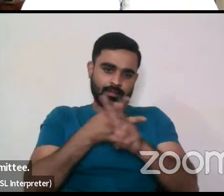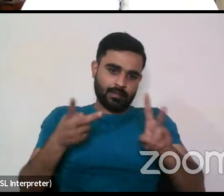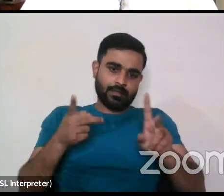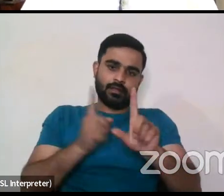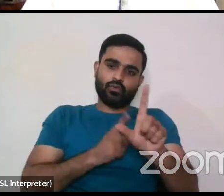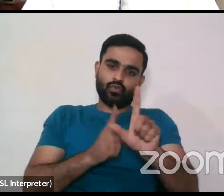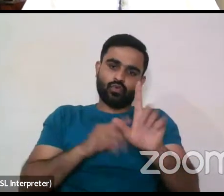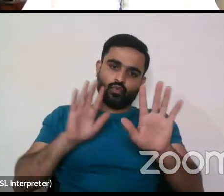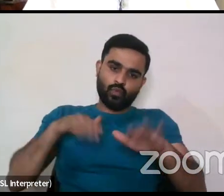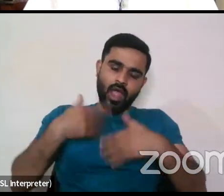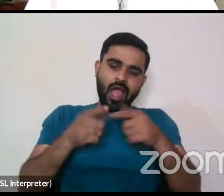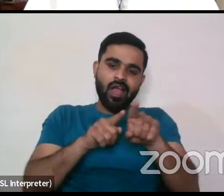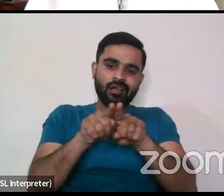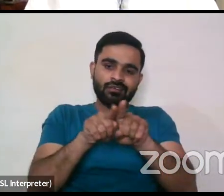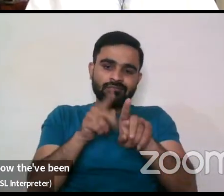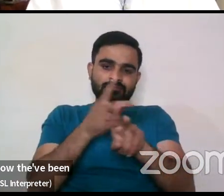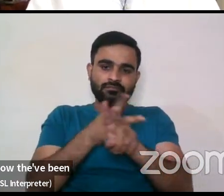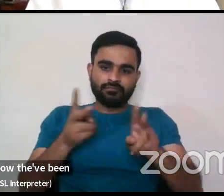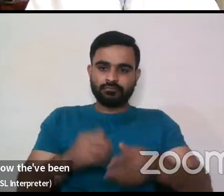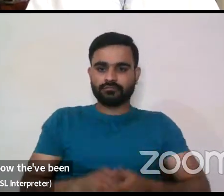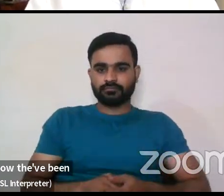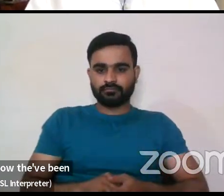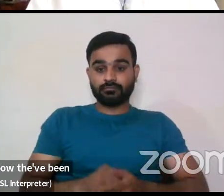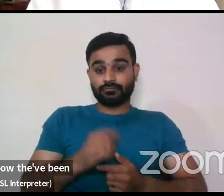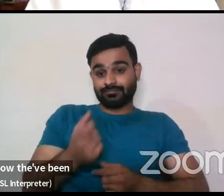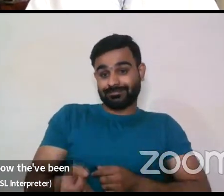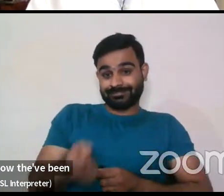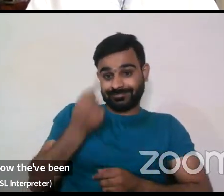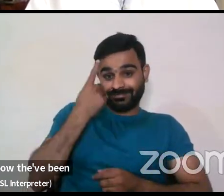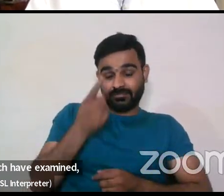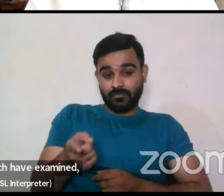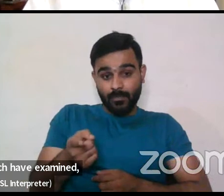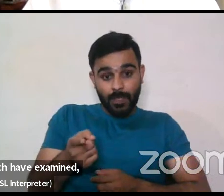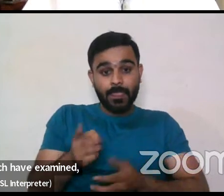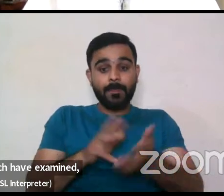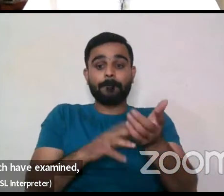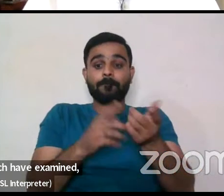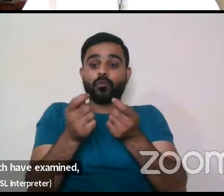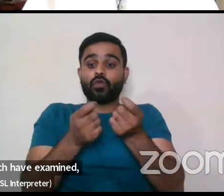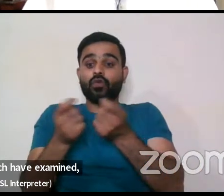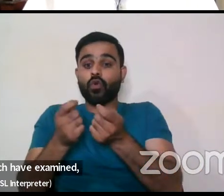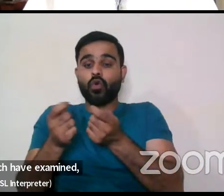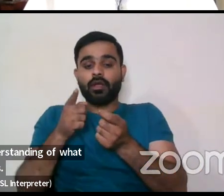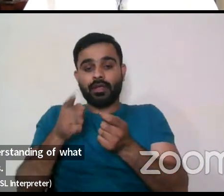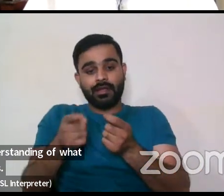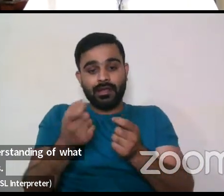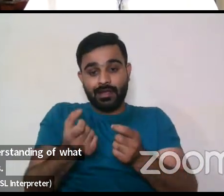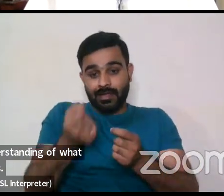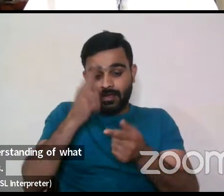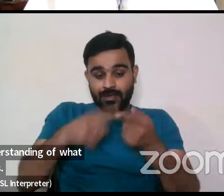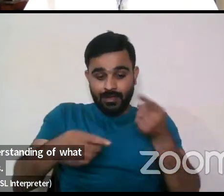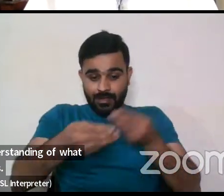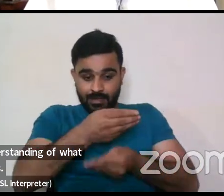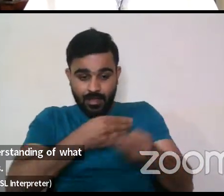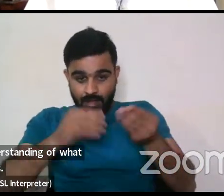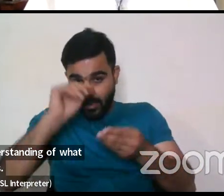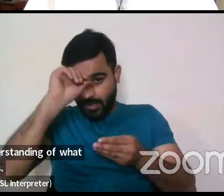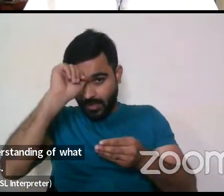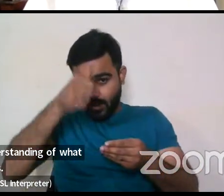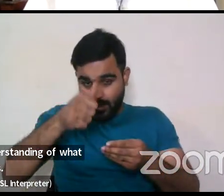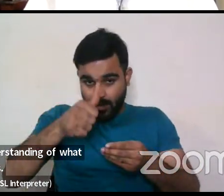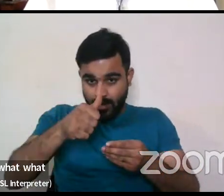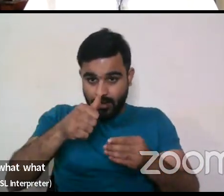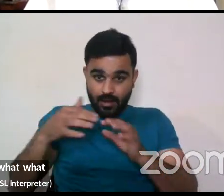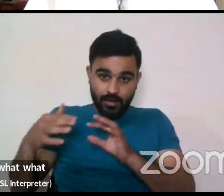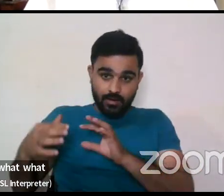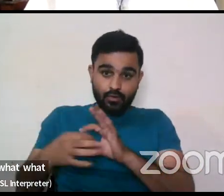which have examined. So I think there was an understanding of what monopoly control was. There was an understanding of what India's economic landscape